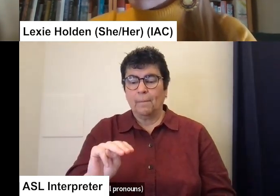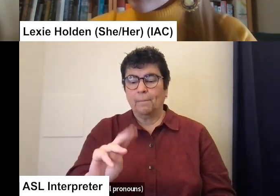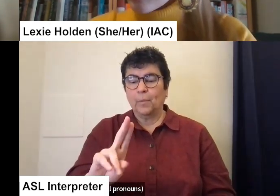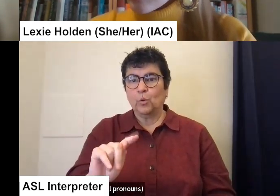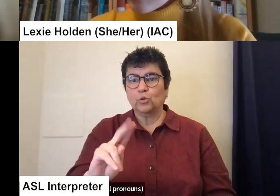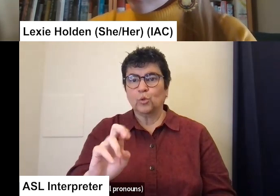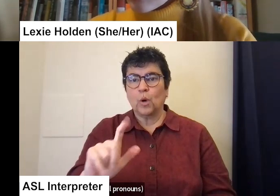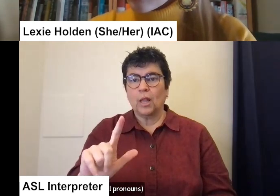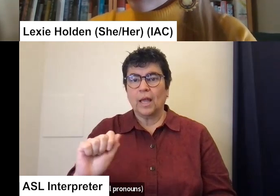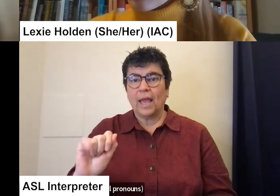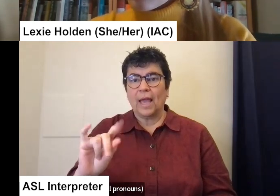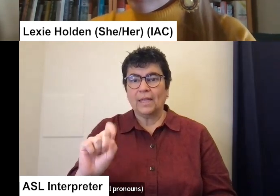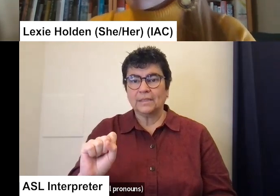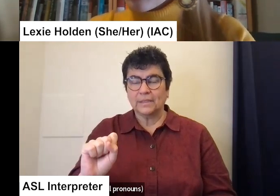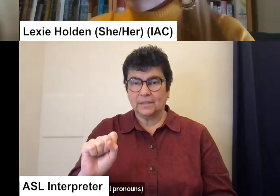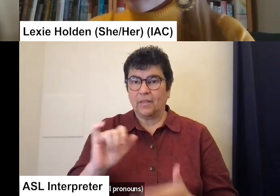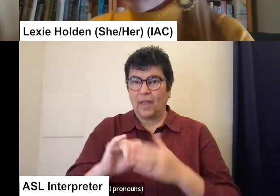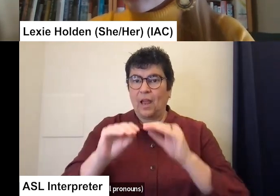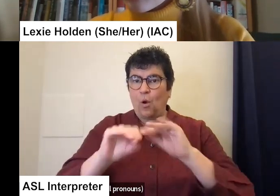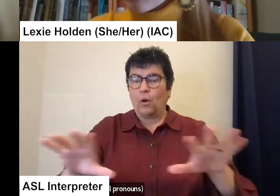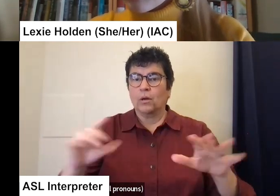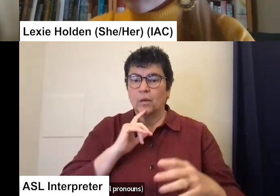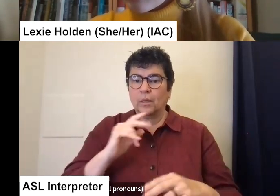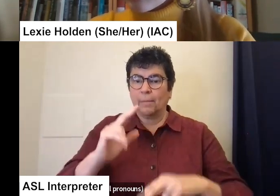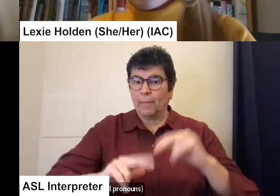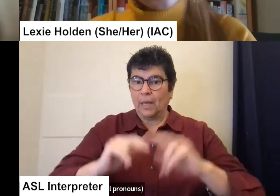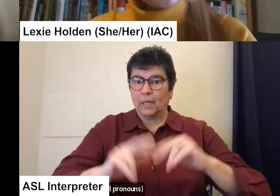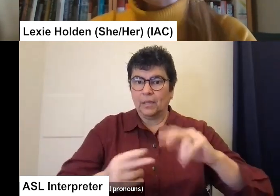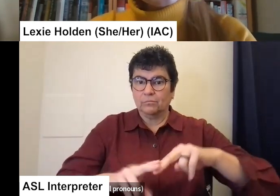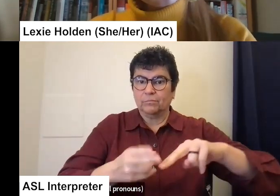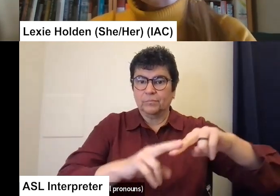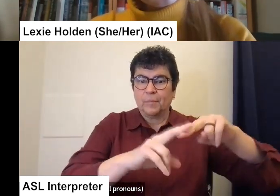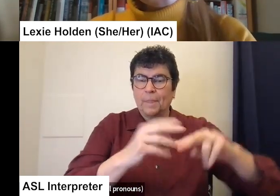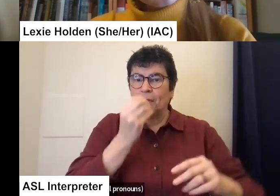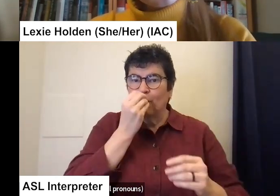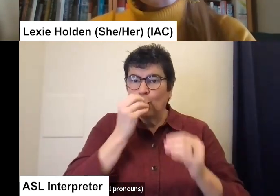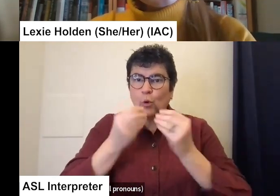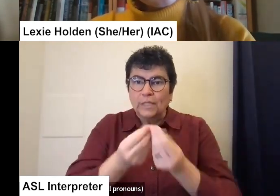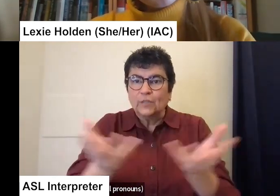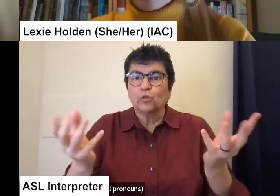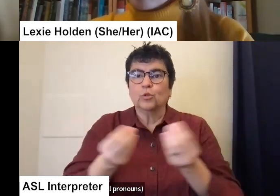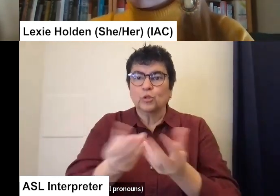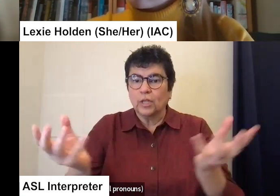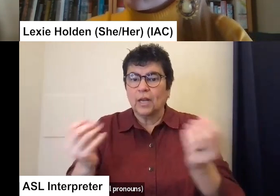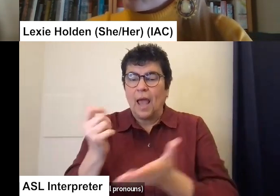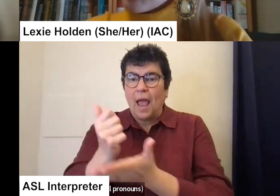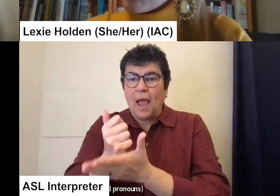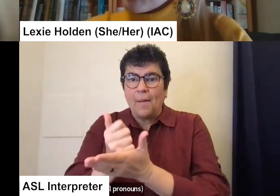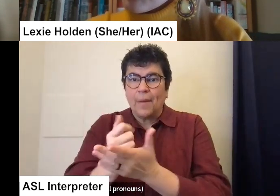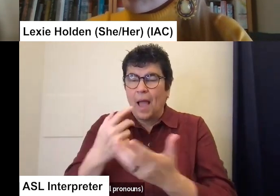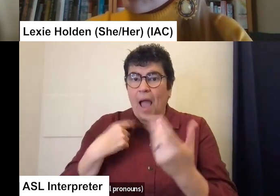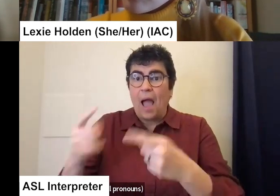that was going around. They were building up rapidly and food distribution was happening.